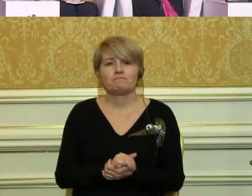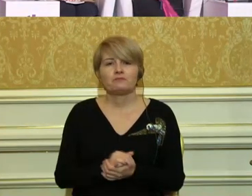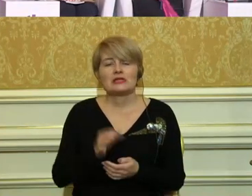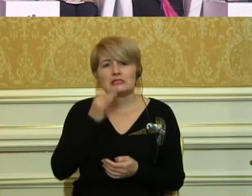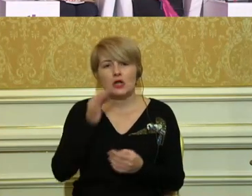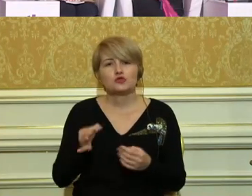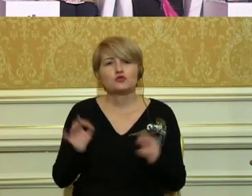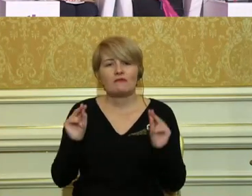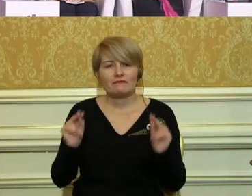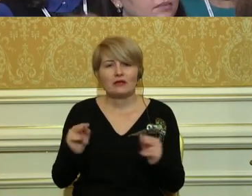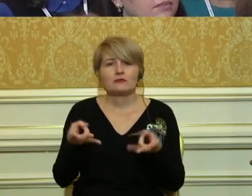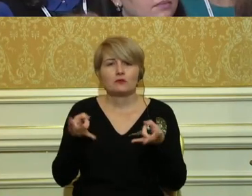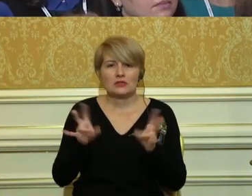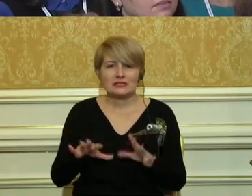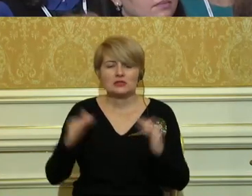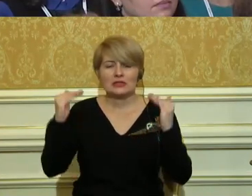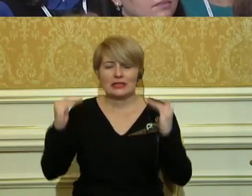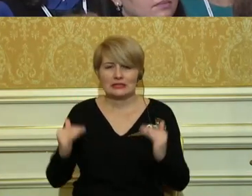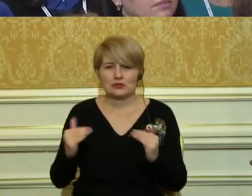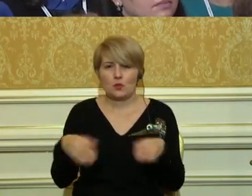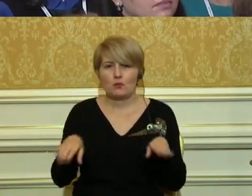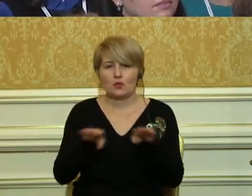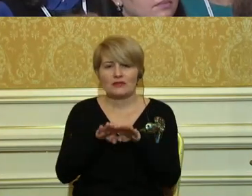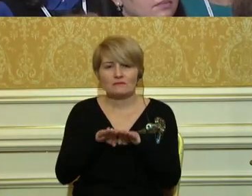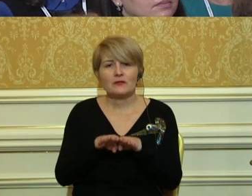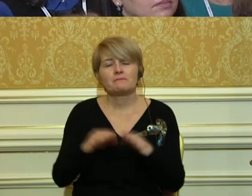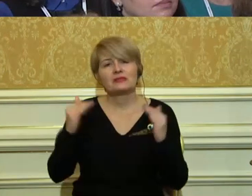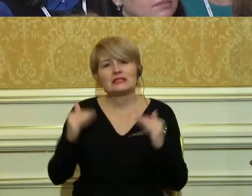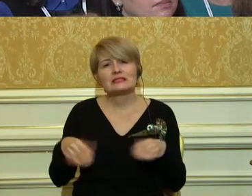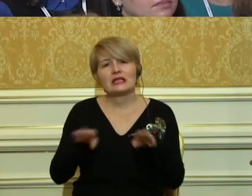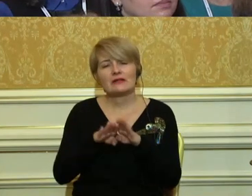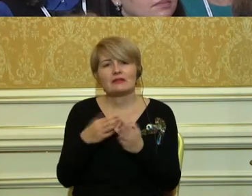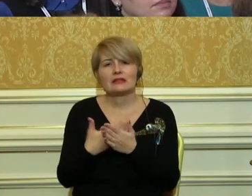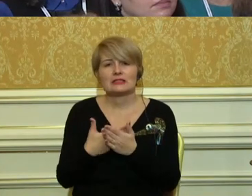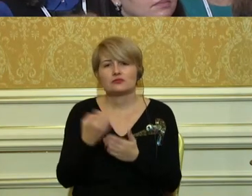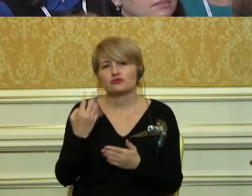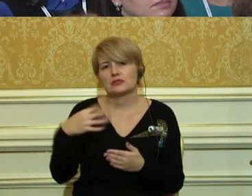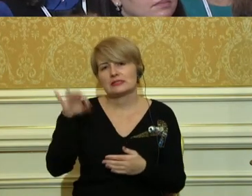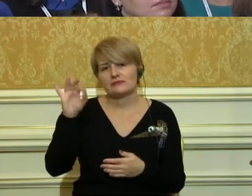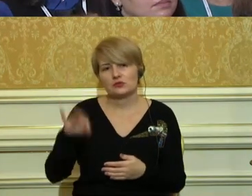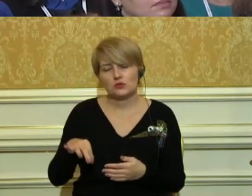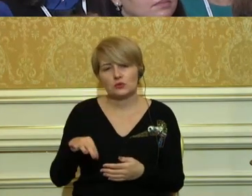deputies to the different self-governments, etc. So still, it's in the lowest level. It's about